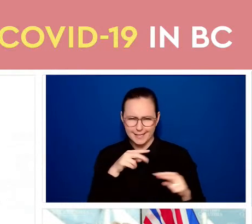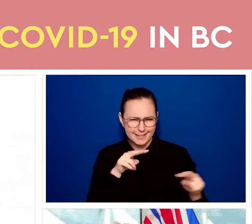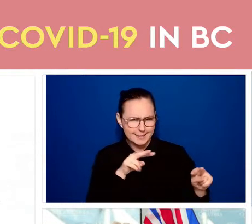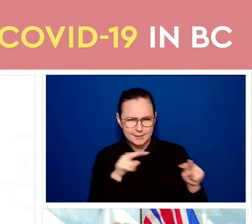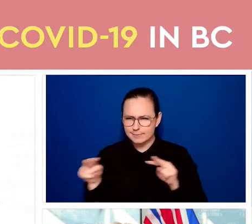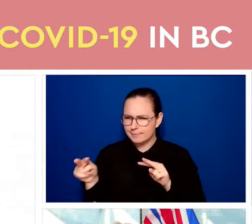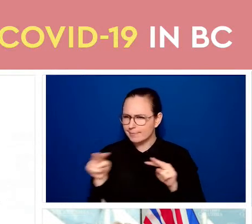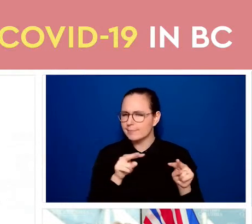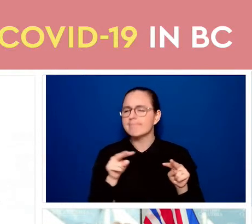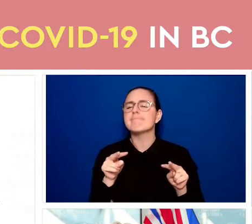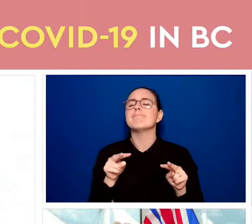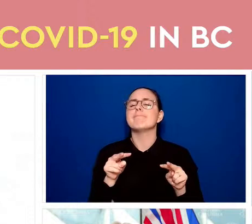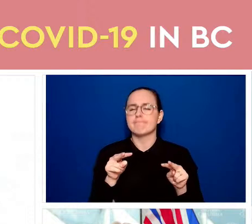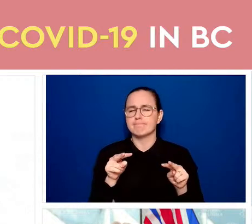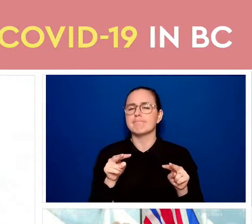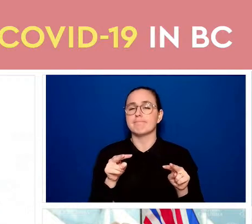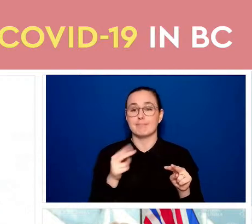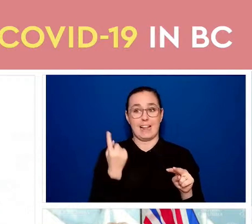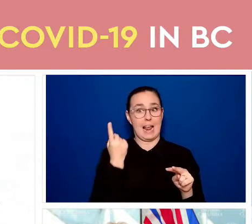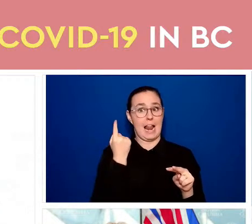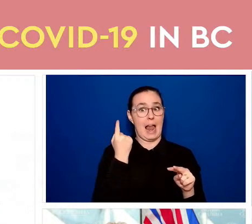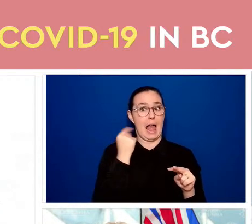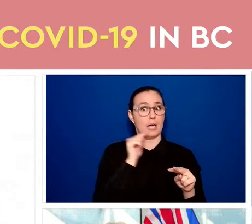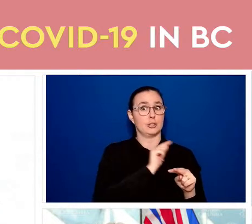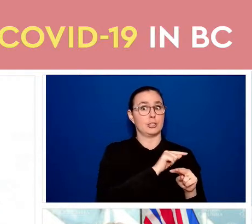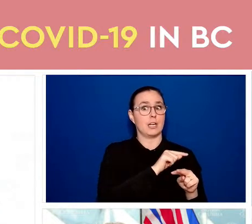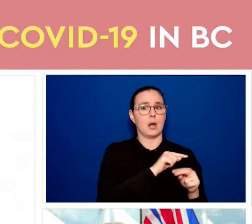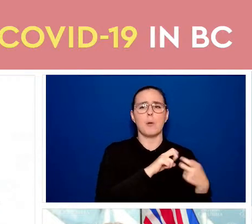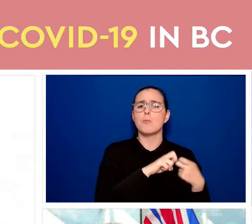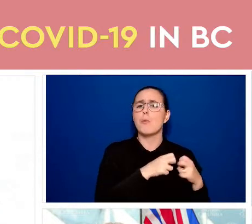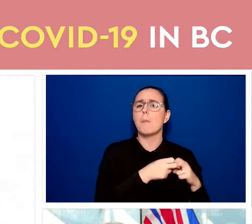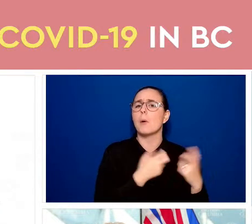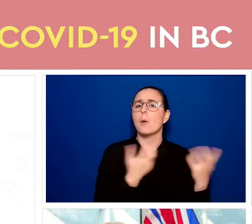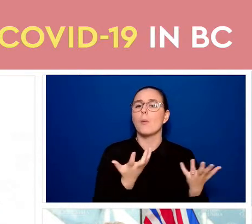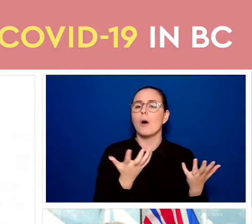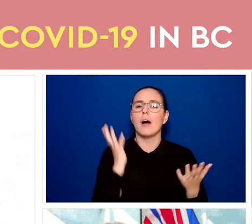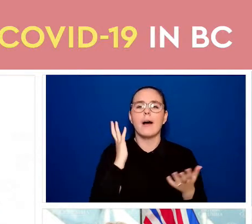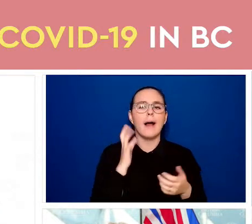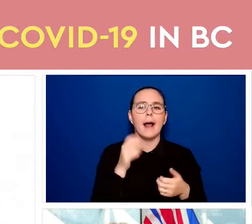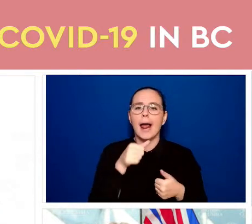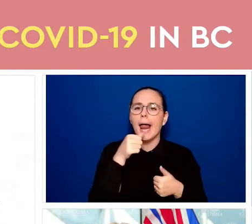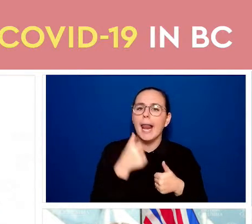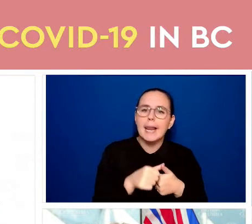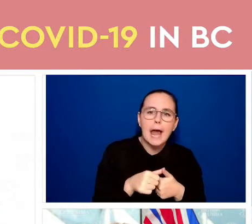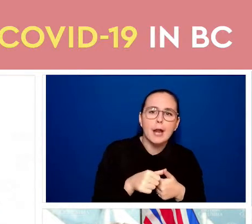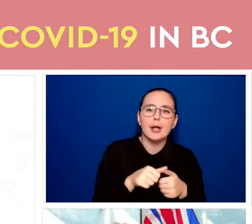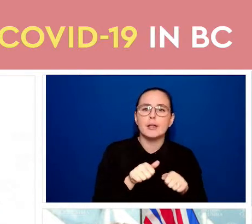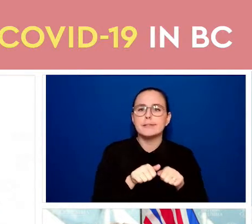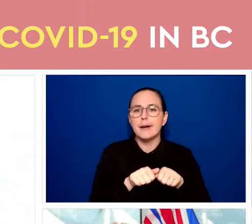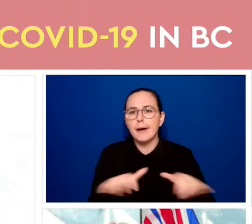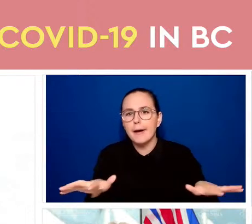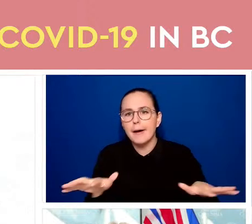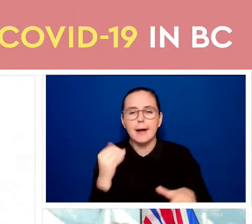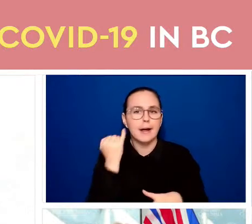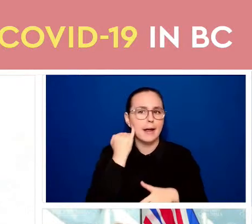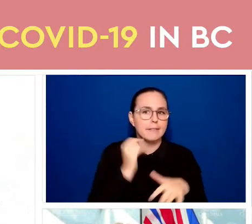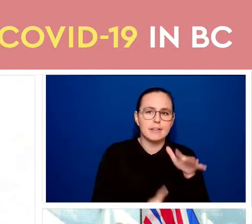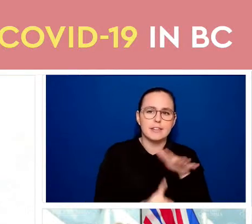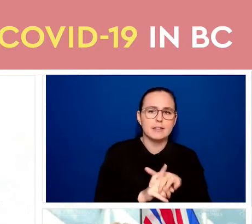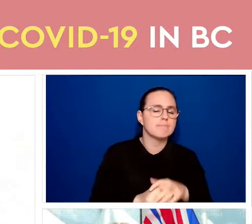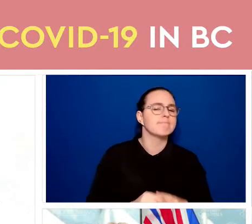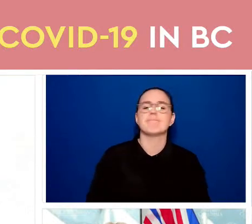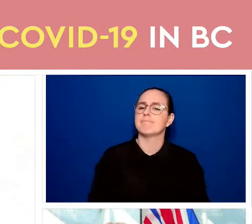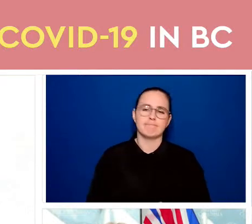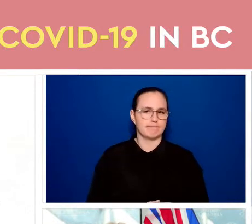transmission or decreasing transmission in schools was sending out a letter to all of the schools if there was an exposure event. We will be